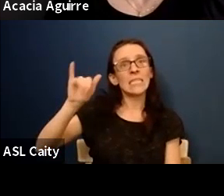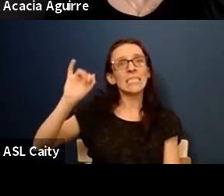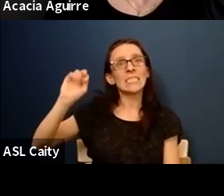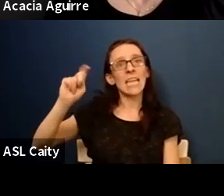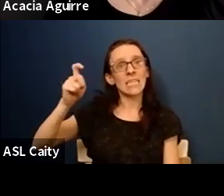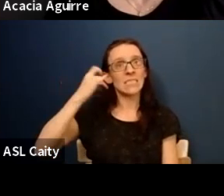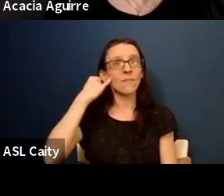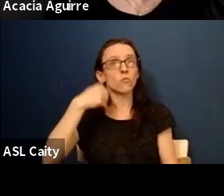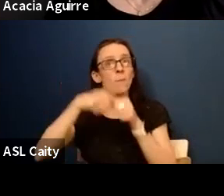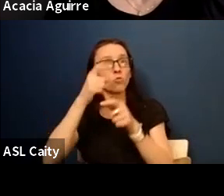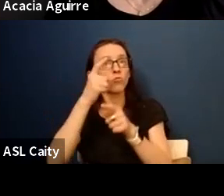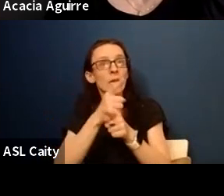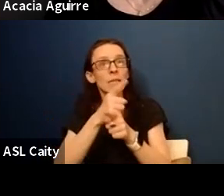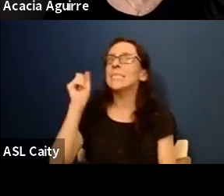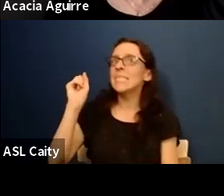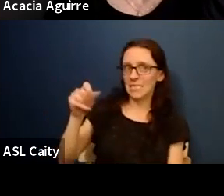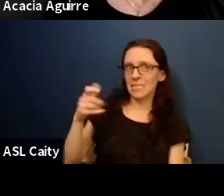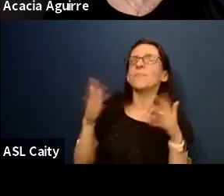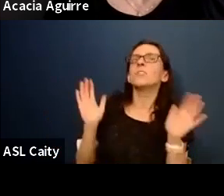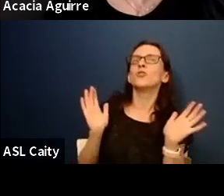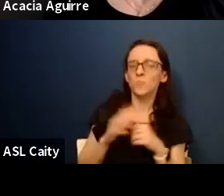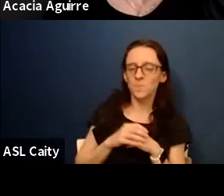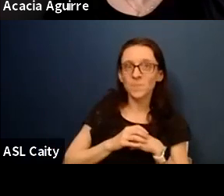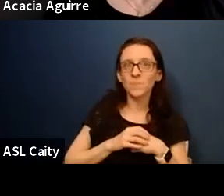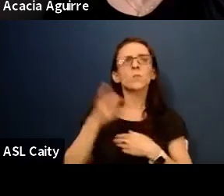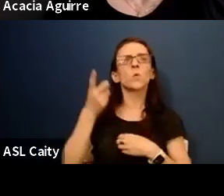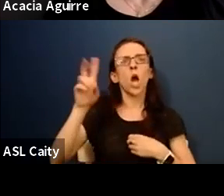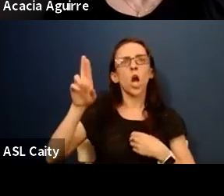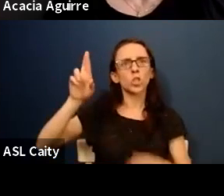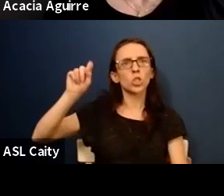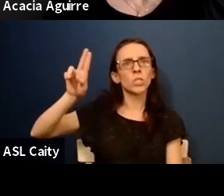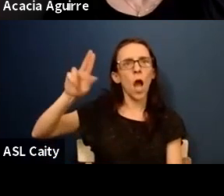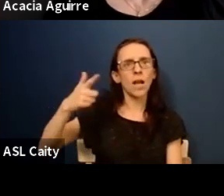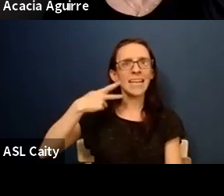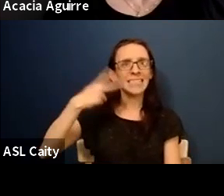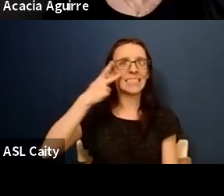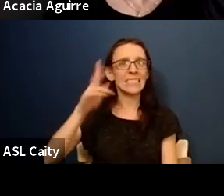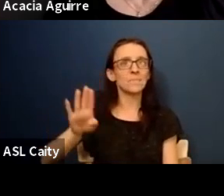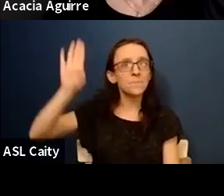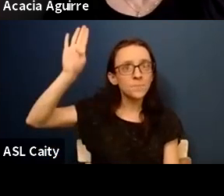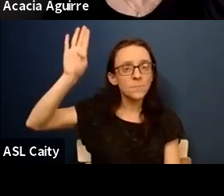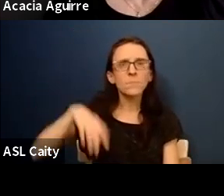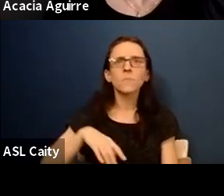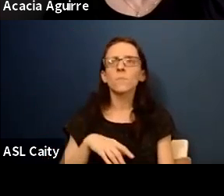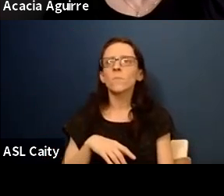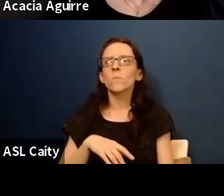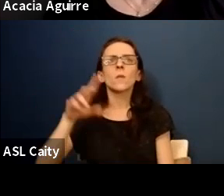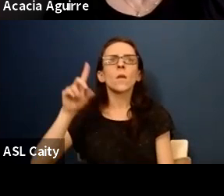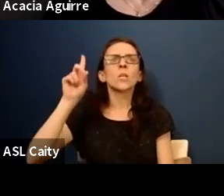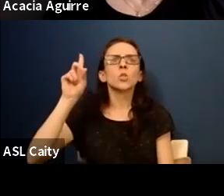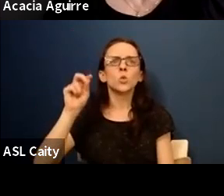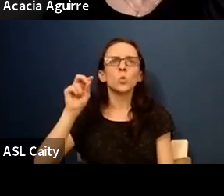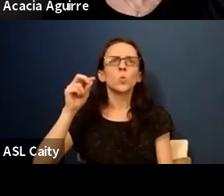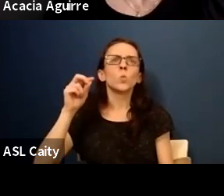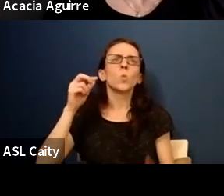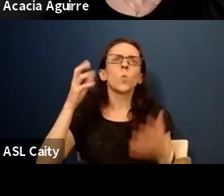have. So Dr. Tung, I see your hand raised. I do want to get to see,